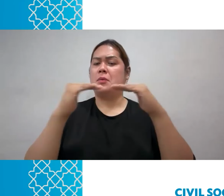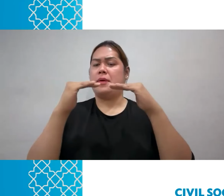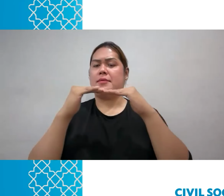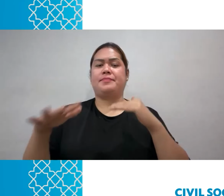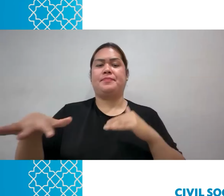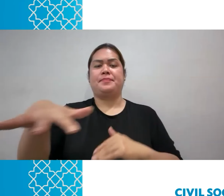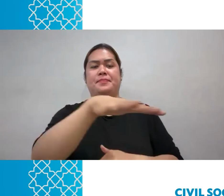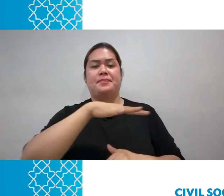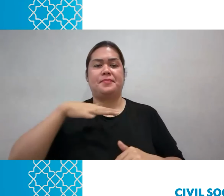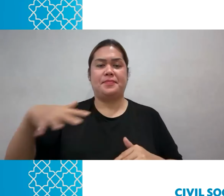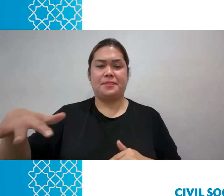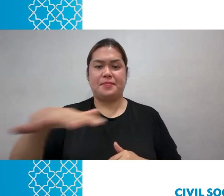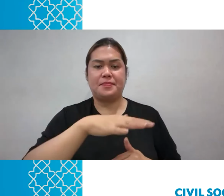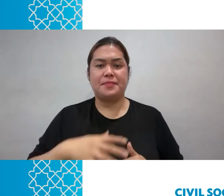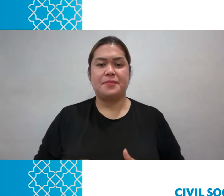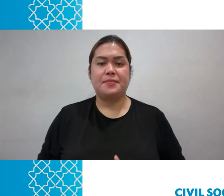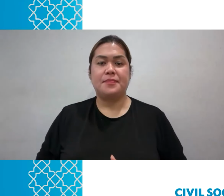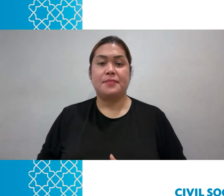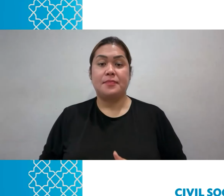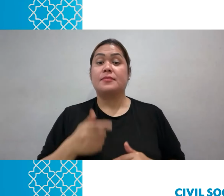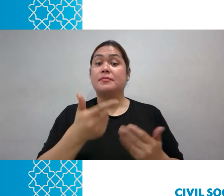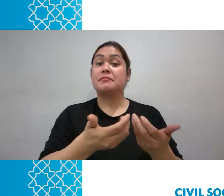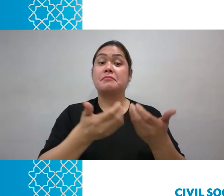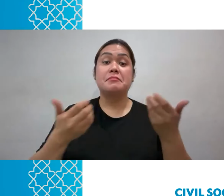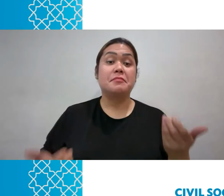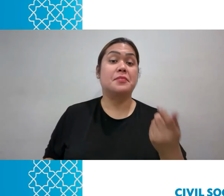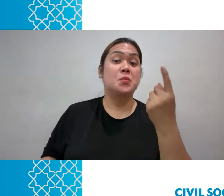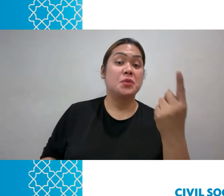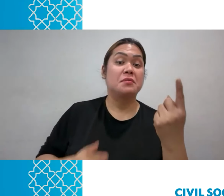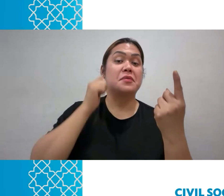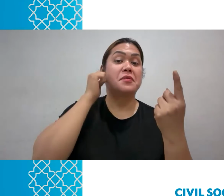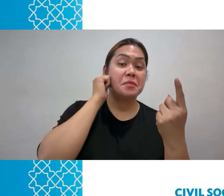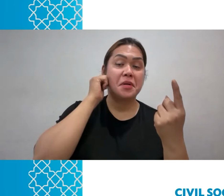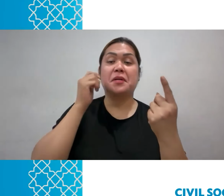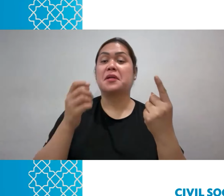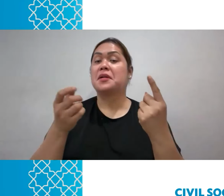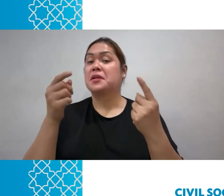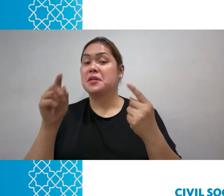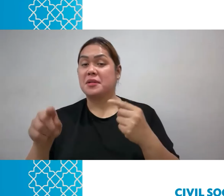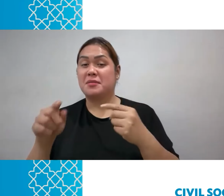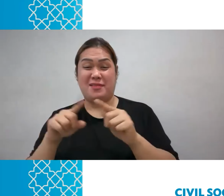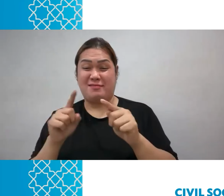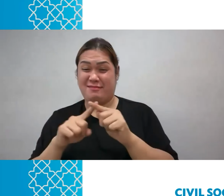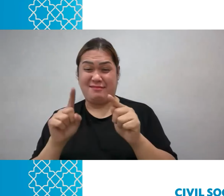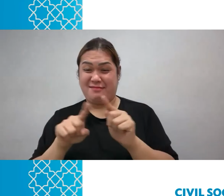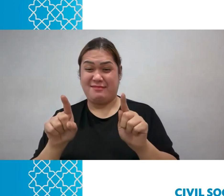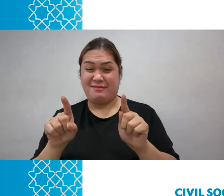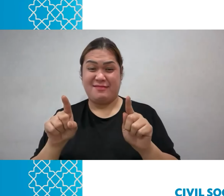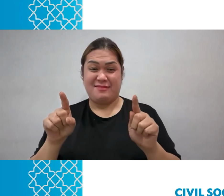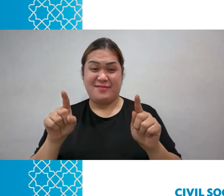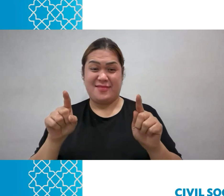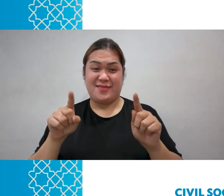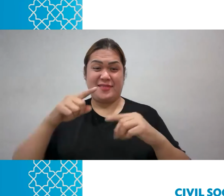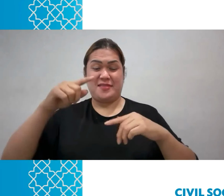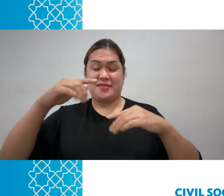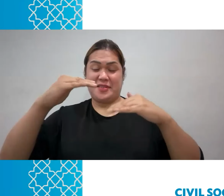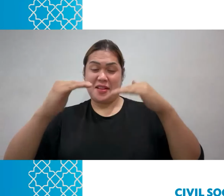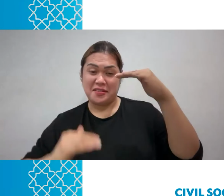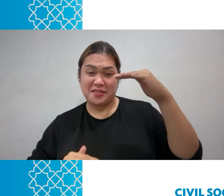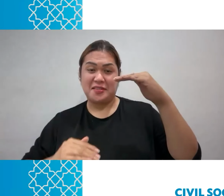the separate ones, you treat them as a kind of maybe even less important, or like you're treating them not